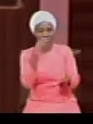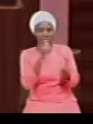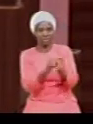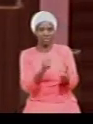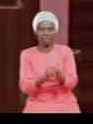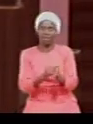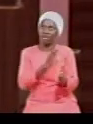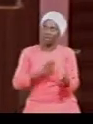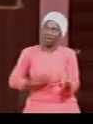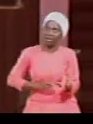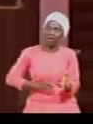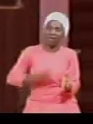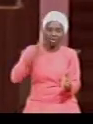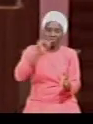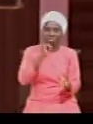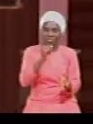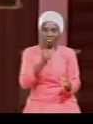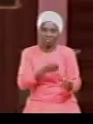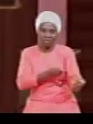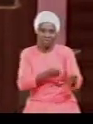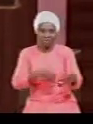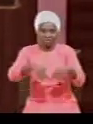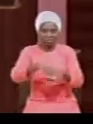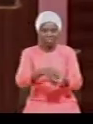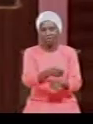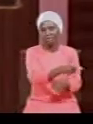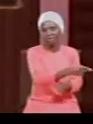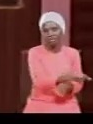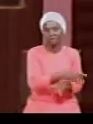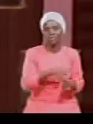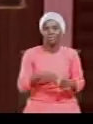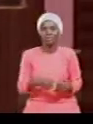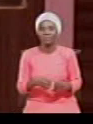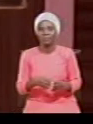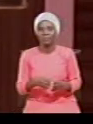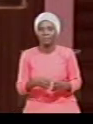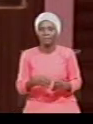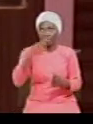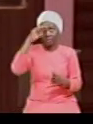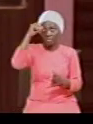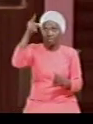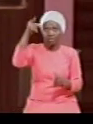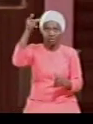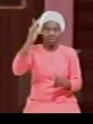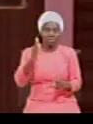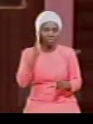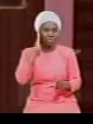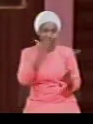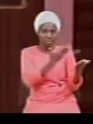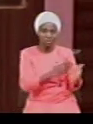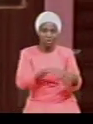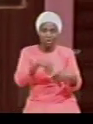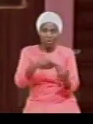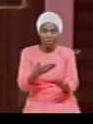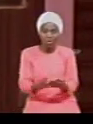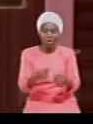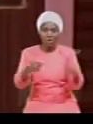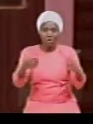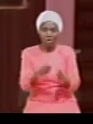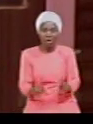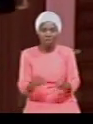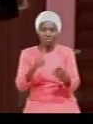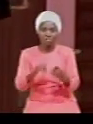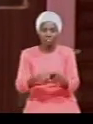not rule over them. He will bring all enemies to subjection. And whoever is your